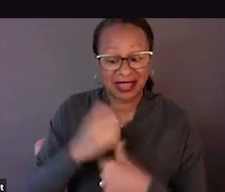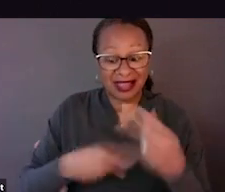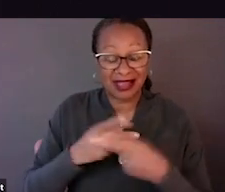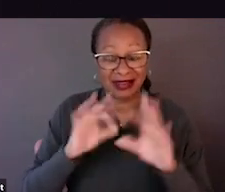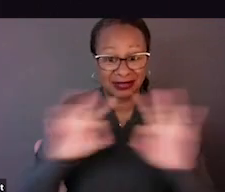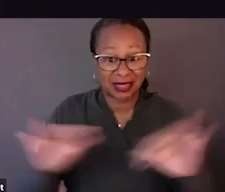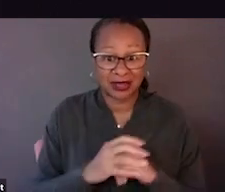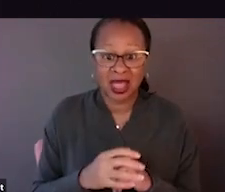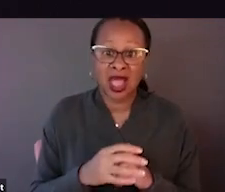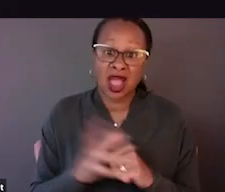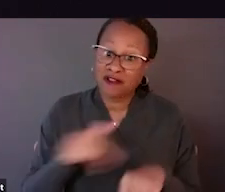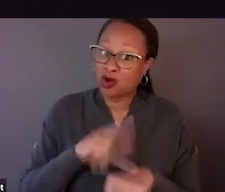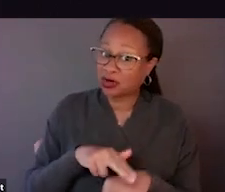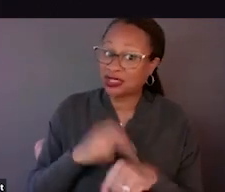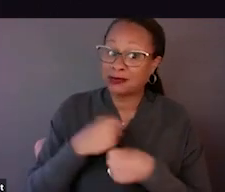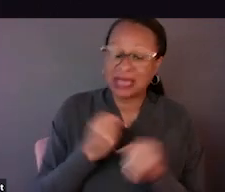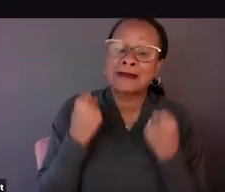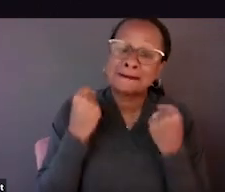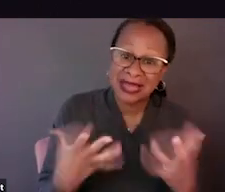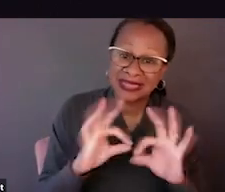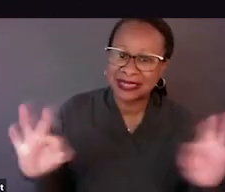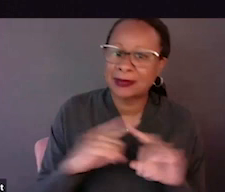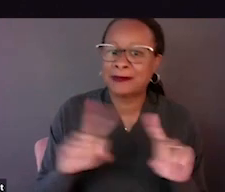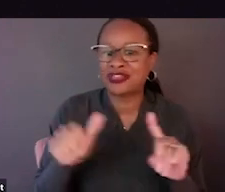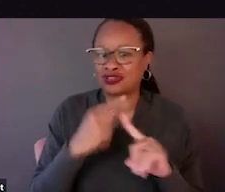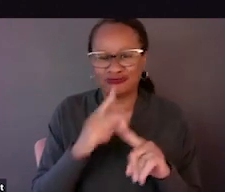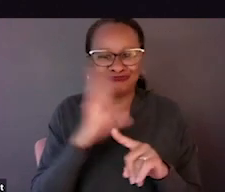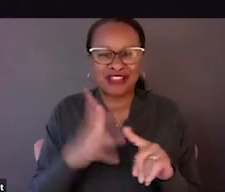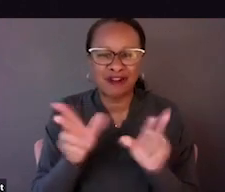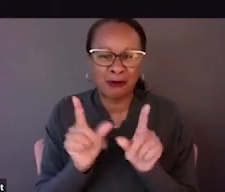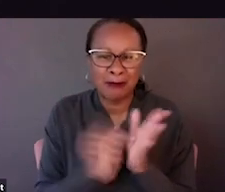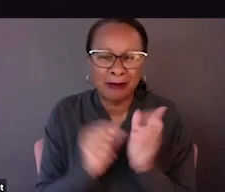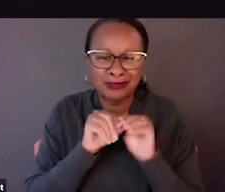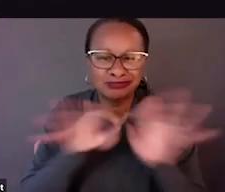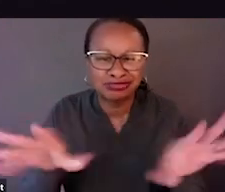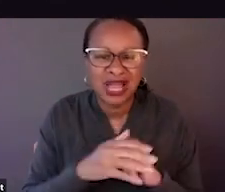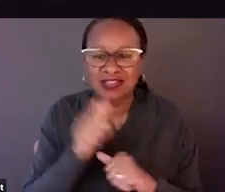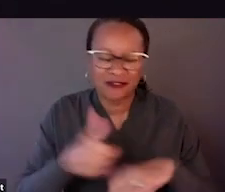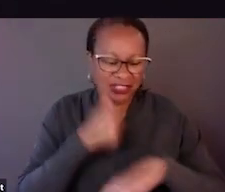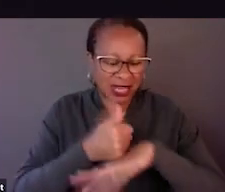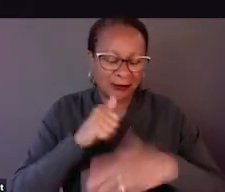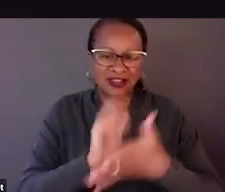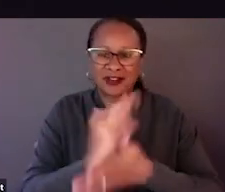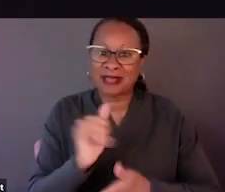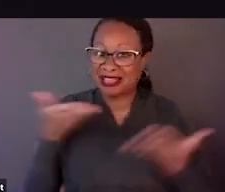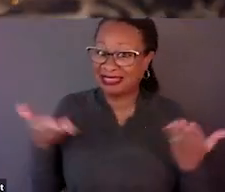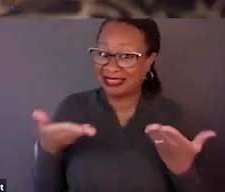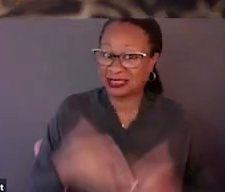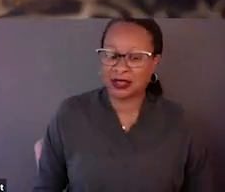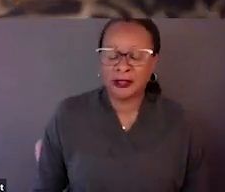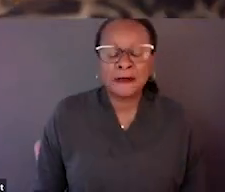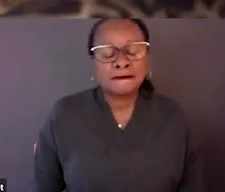course, he probably made many statements like that. Many. But they're never publicized, they're never put in a film like they were this one. Yeah. I